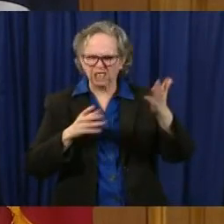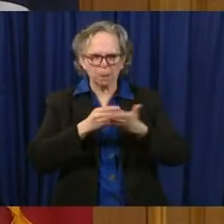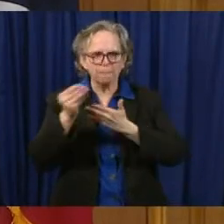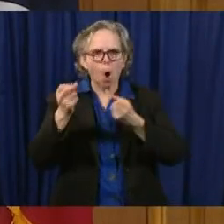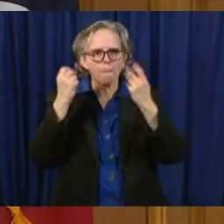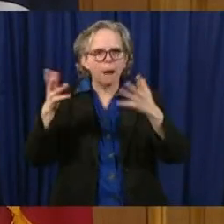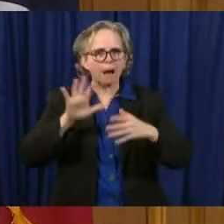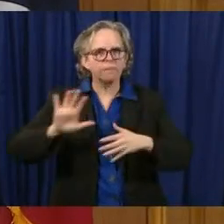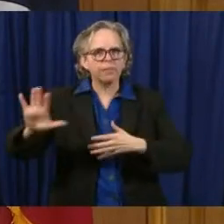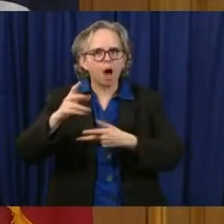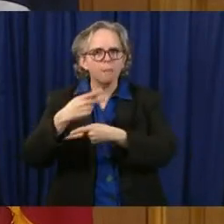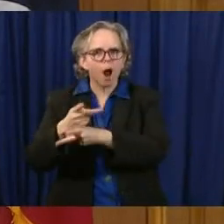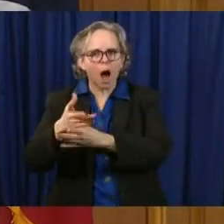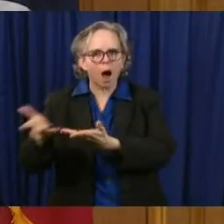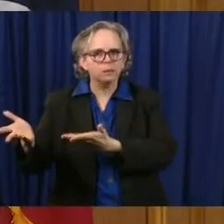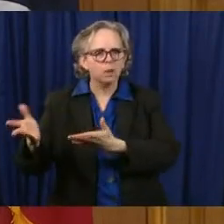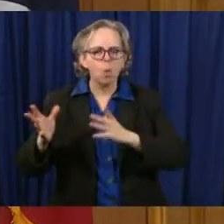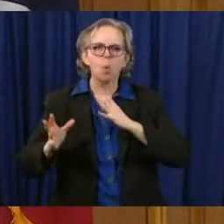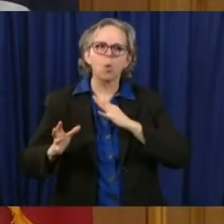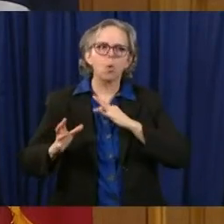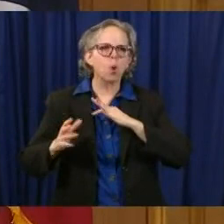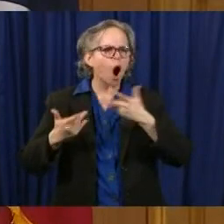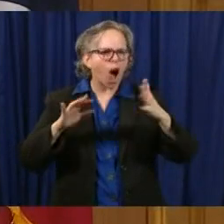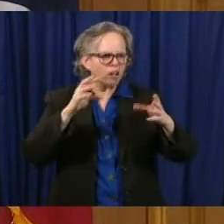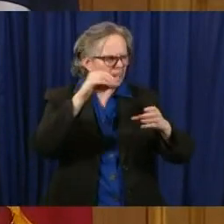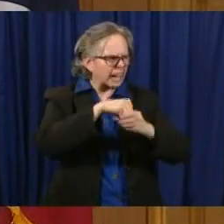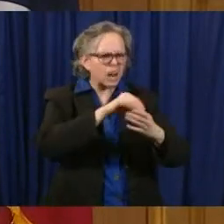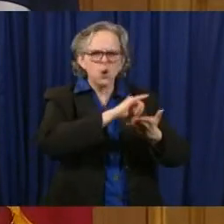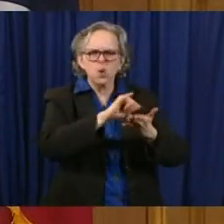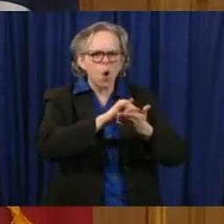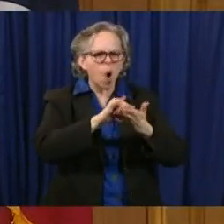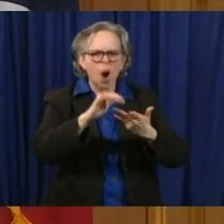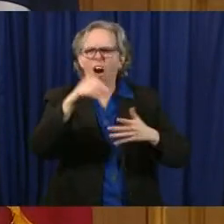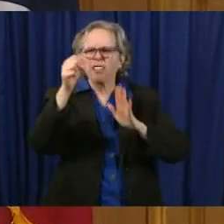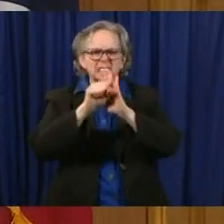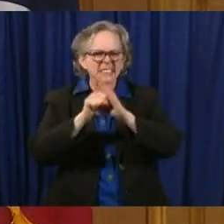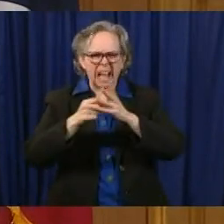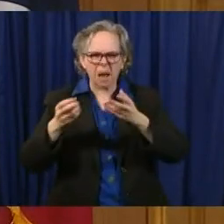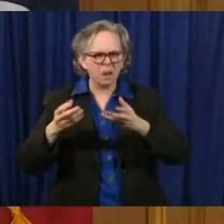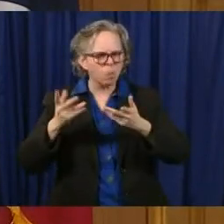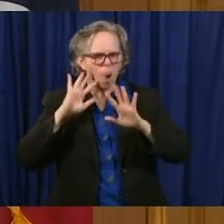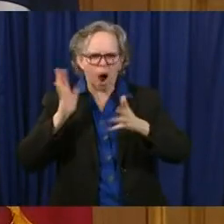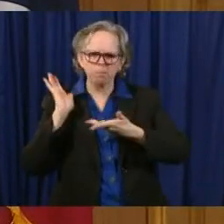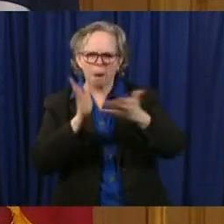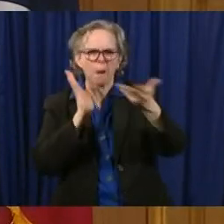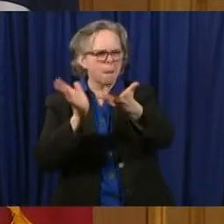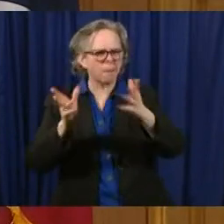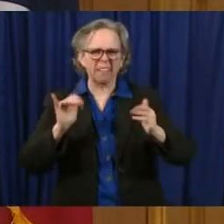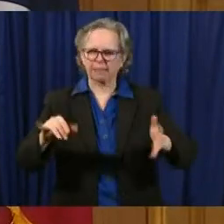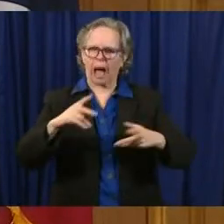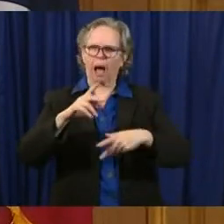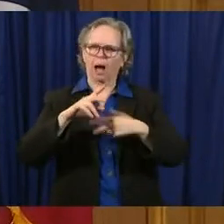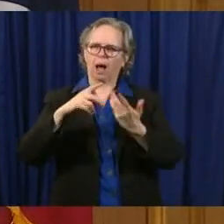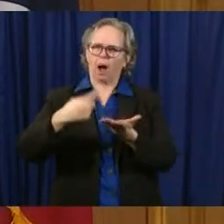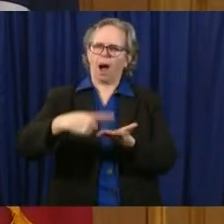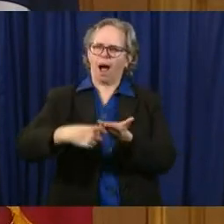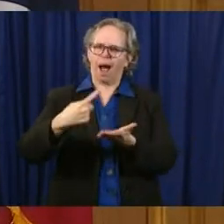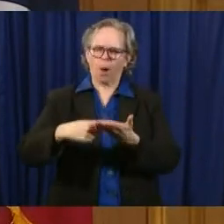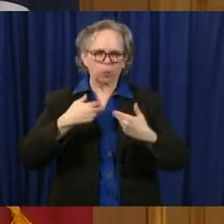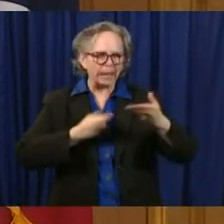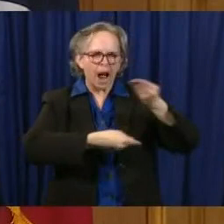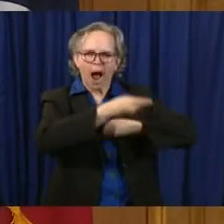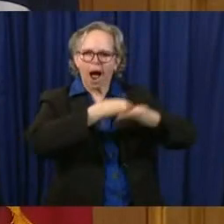they're already in New York, they're already in a number of other states, but this is going to continue on. But it's that type of information is what